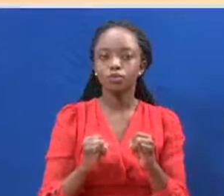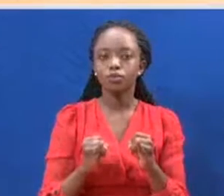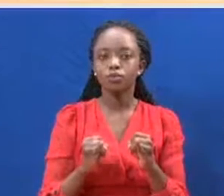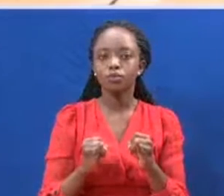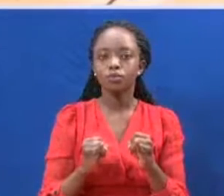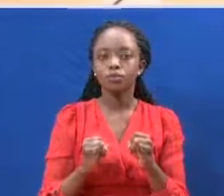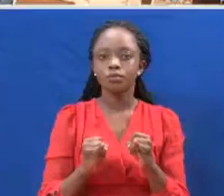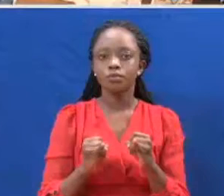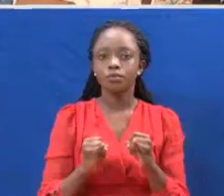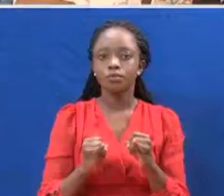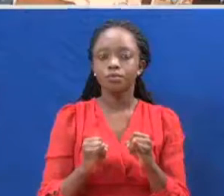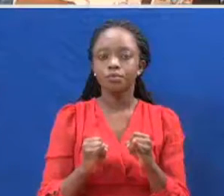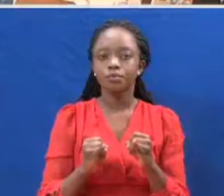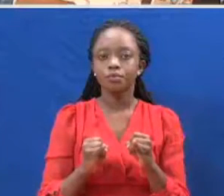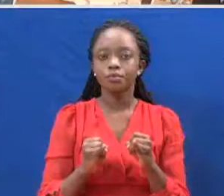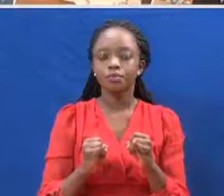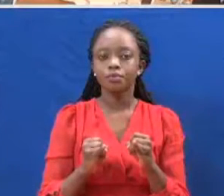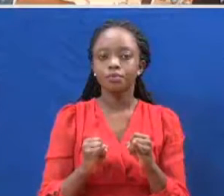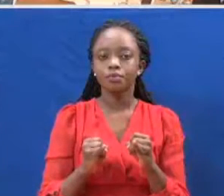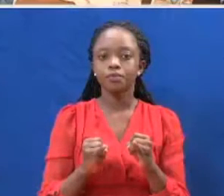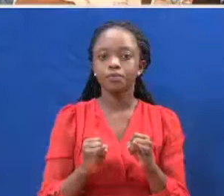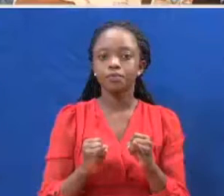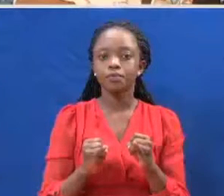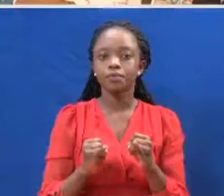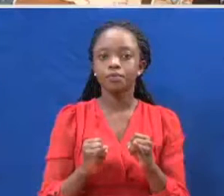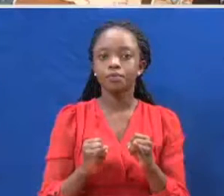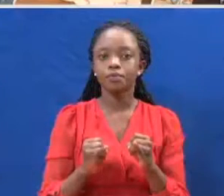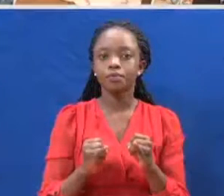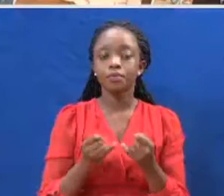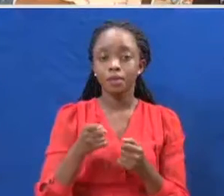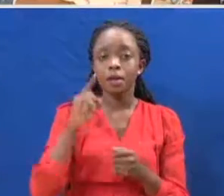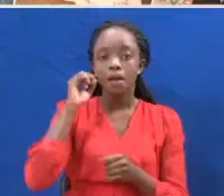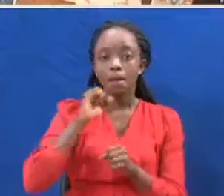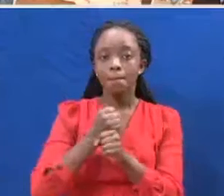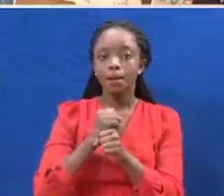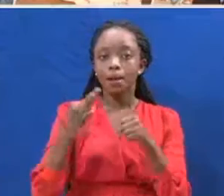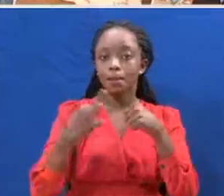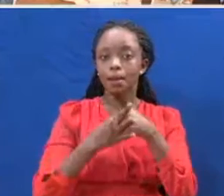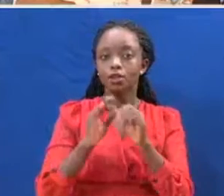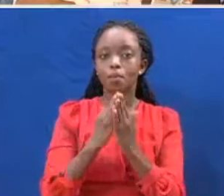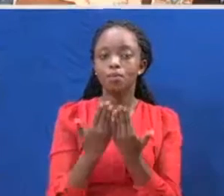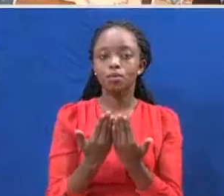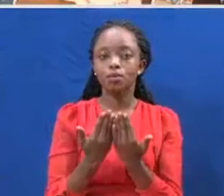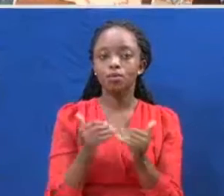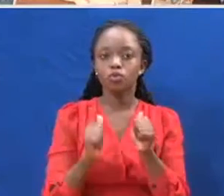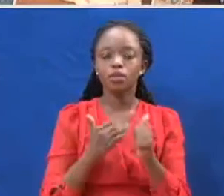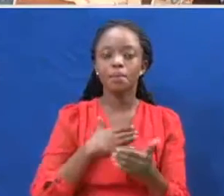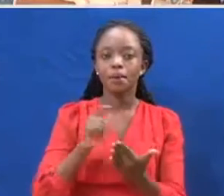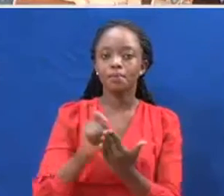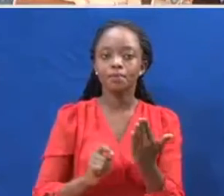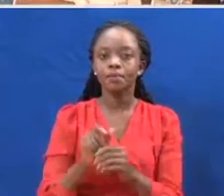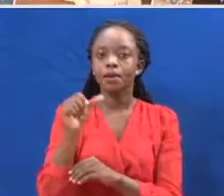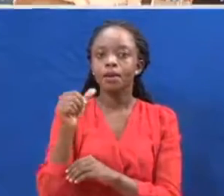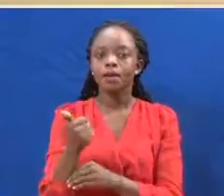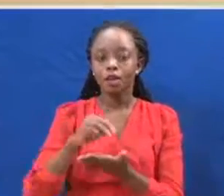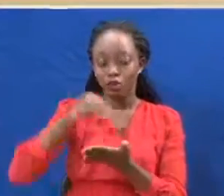Age publishes in India. So, Sharon, I think that makes 8 books which we wrote. And there was another